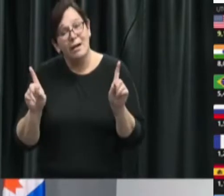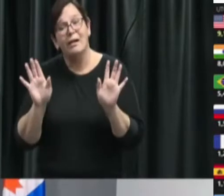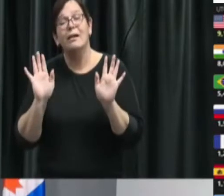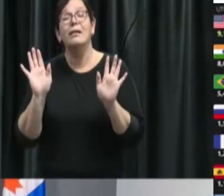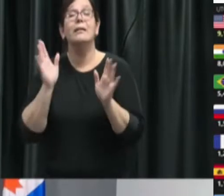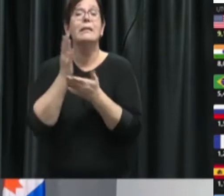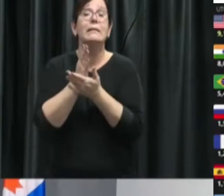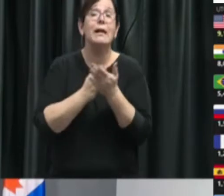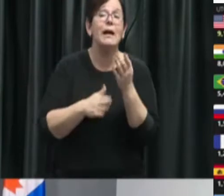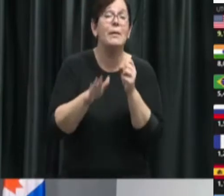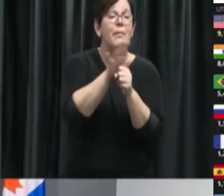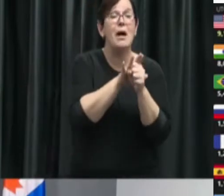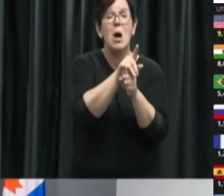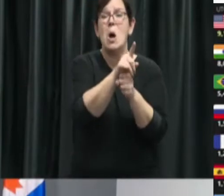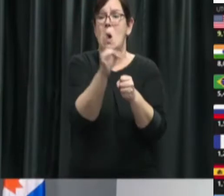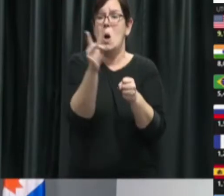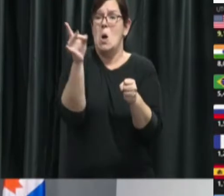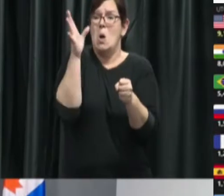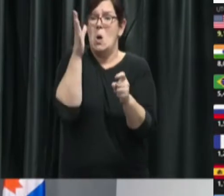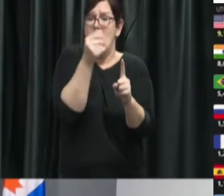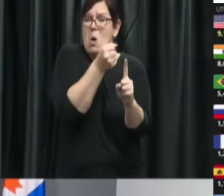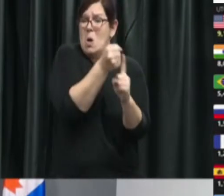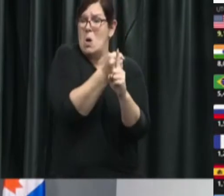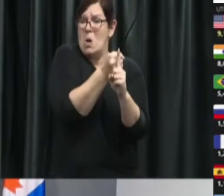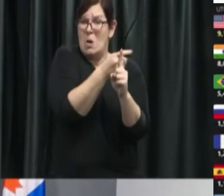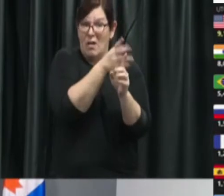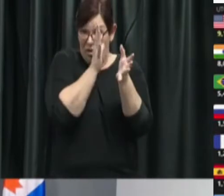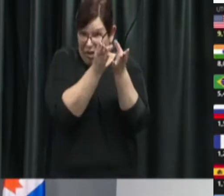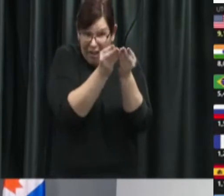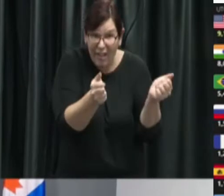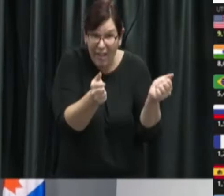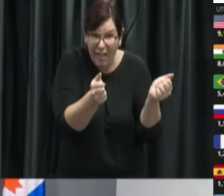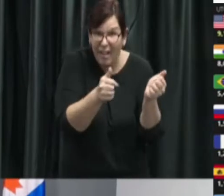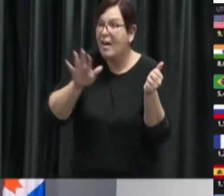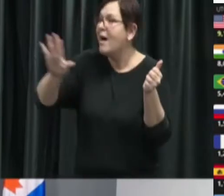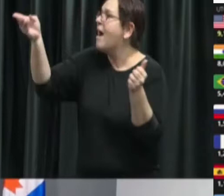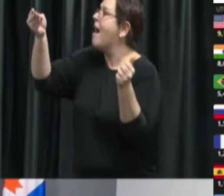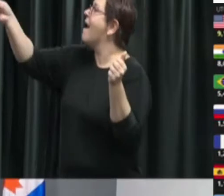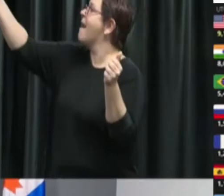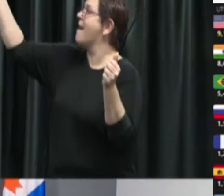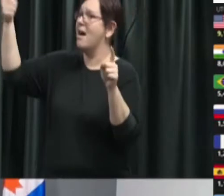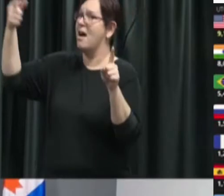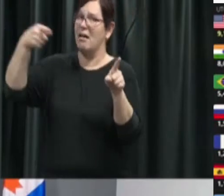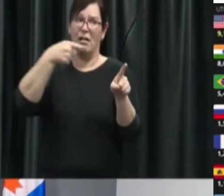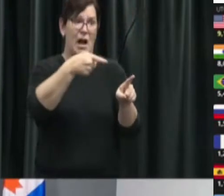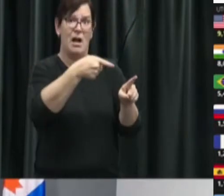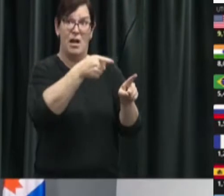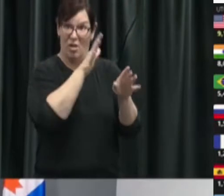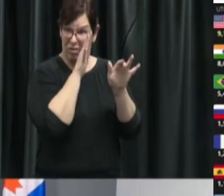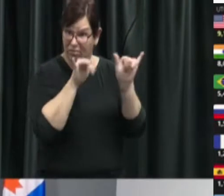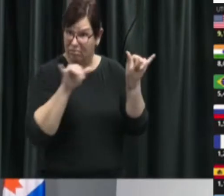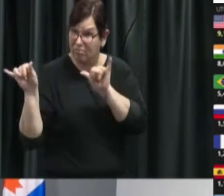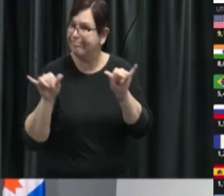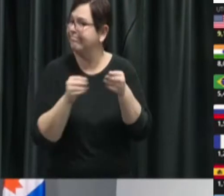will not go away with it, not without hard work and a clear plan.